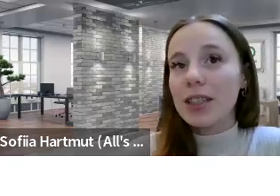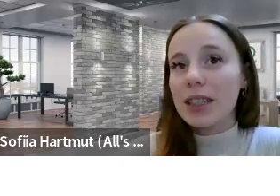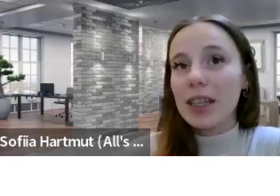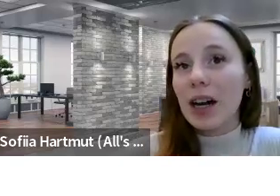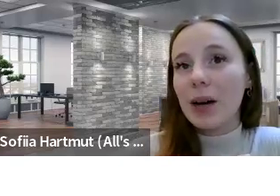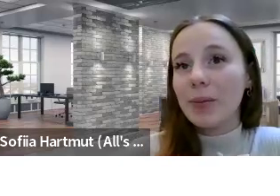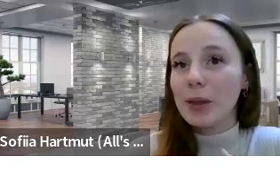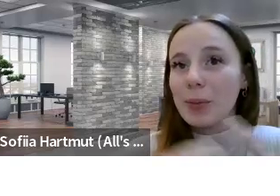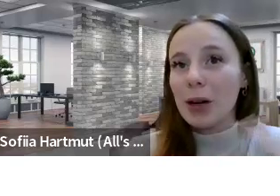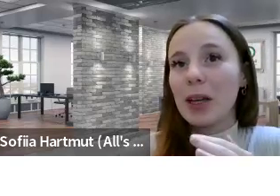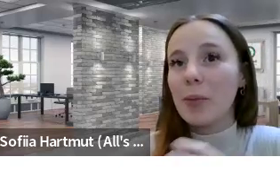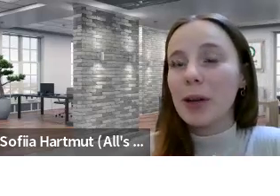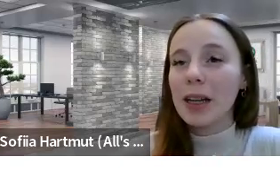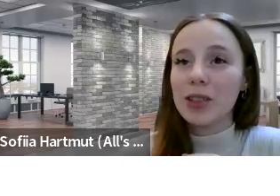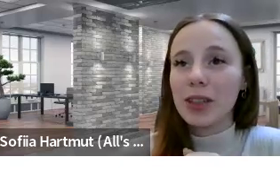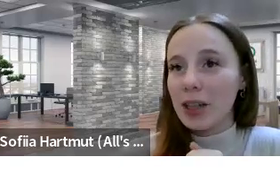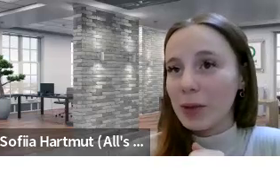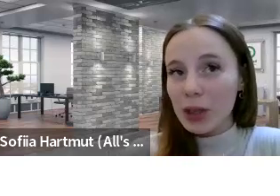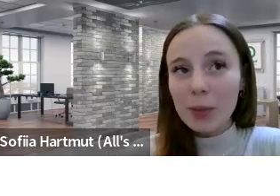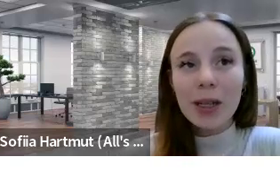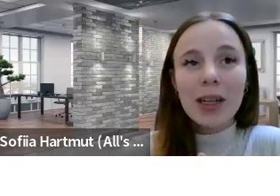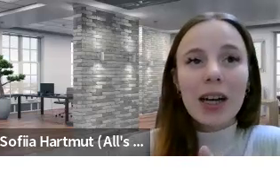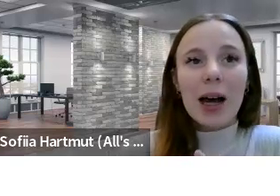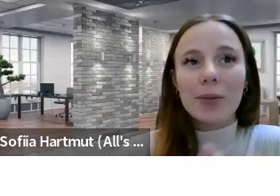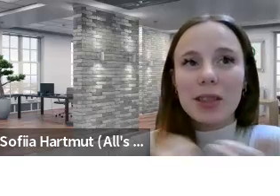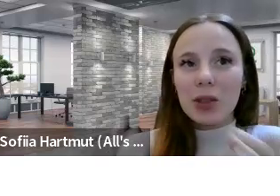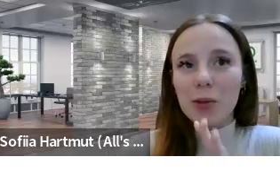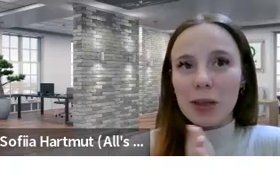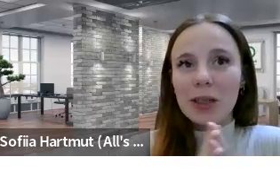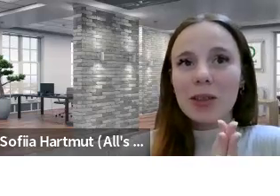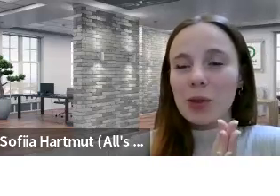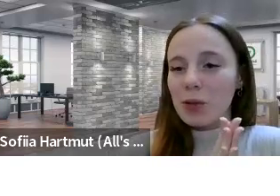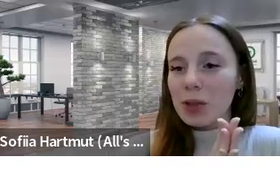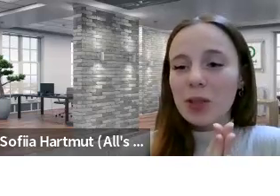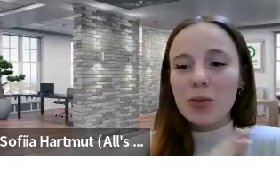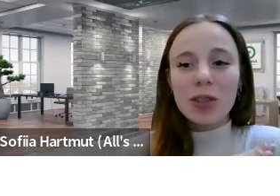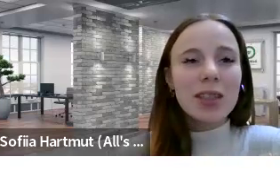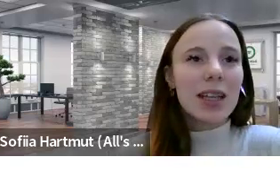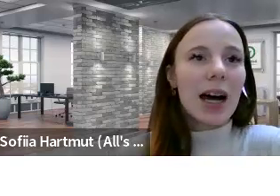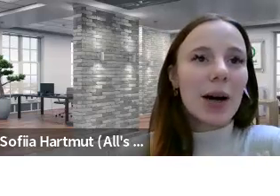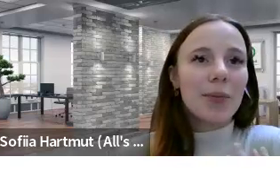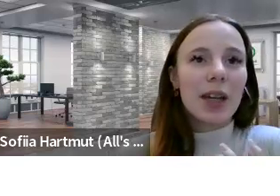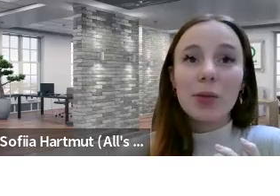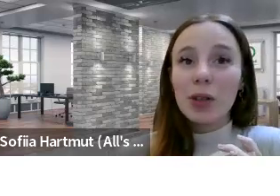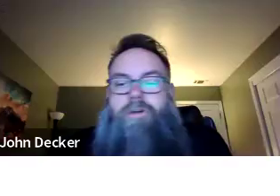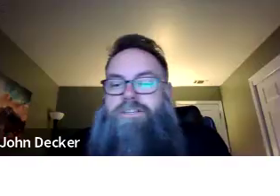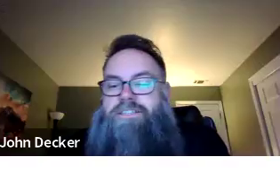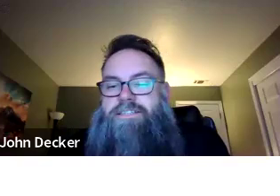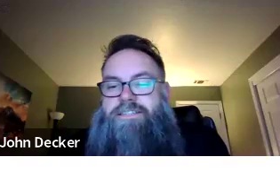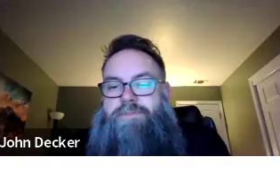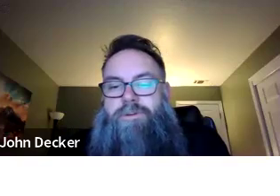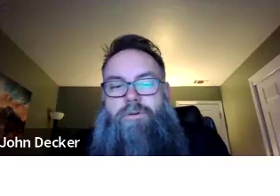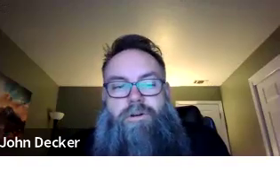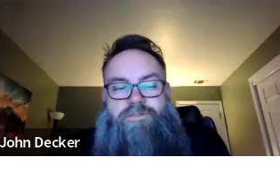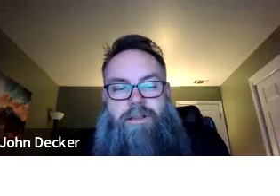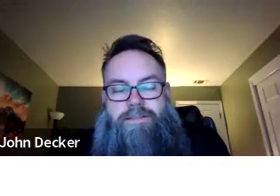staffing agency. We're proudly operating under the Ackman Group. It's a global leader in workforce solutions. Hey, real quick, just because